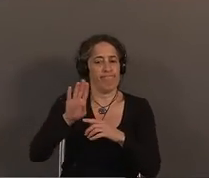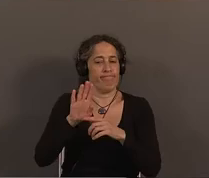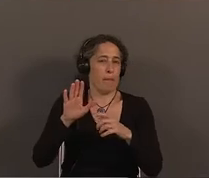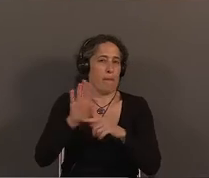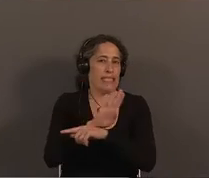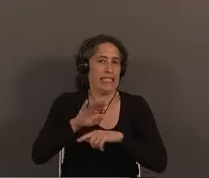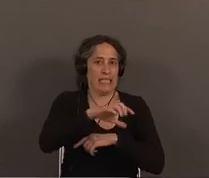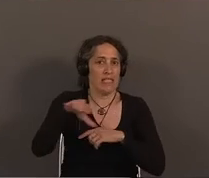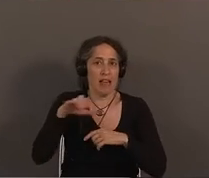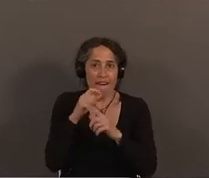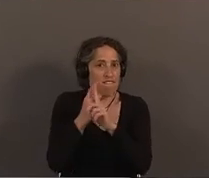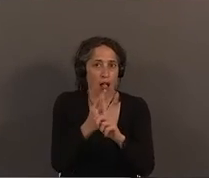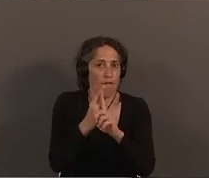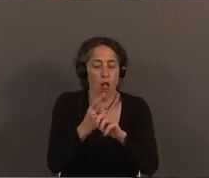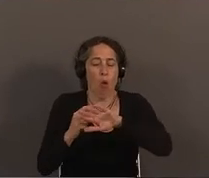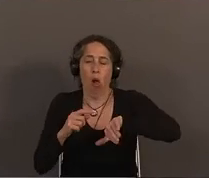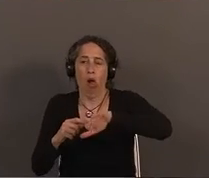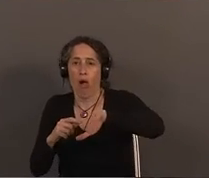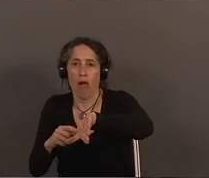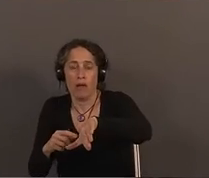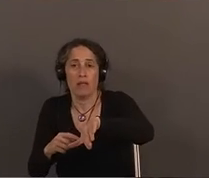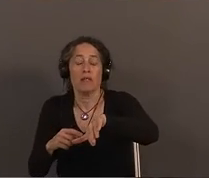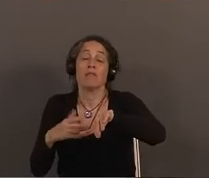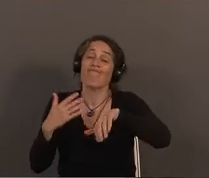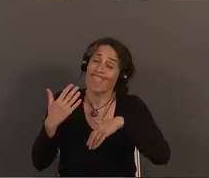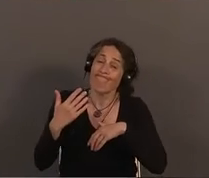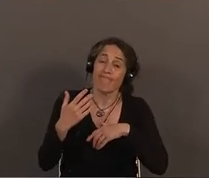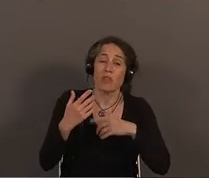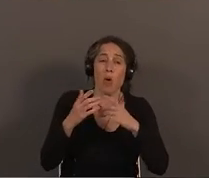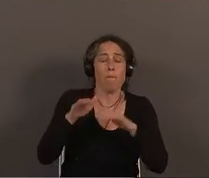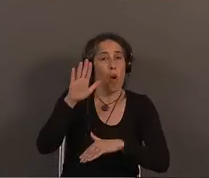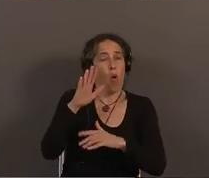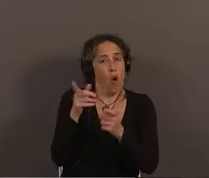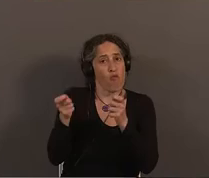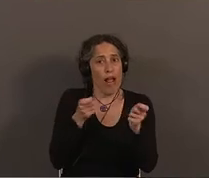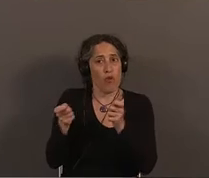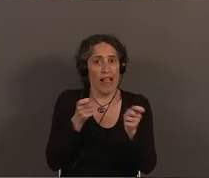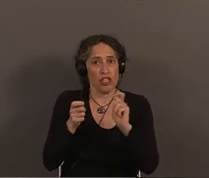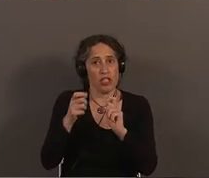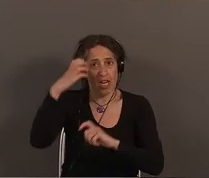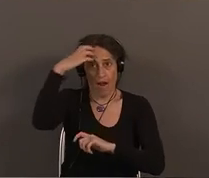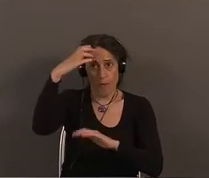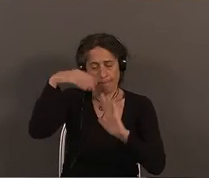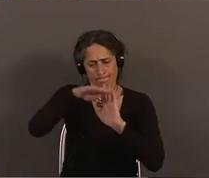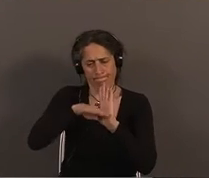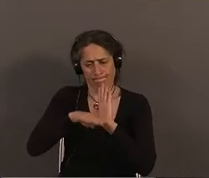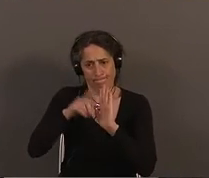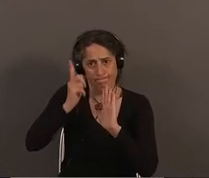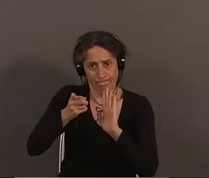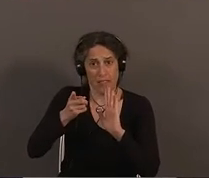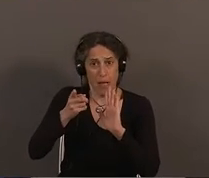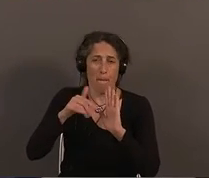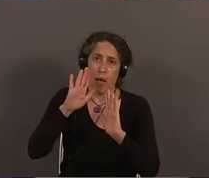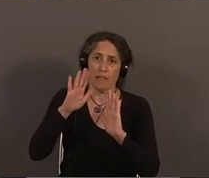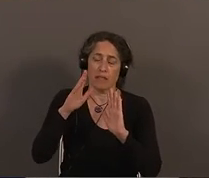close regulatory oversight is certainly that's something that consumers would welcome in this sector. Because it's all an issue of trust, of course. I